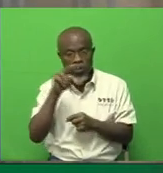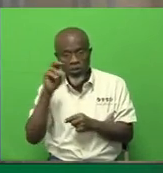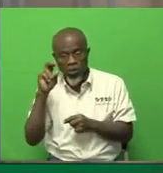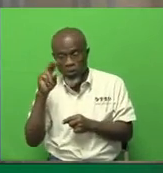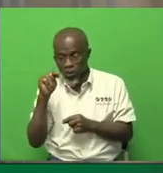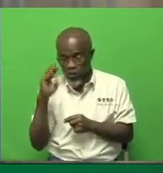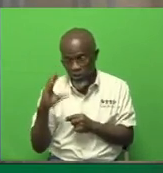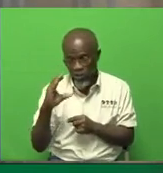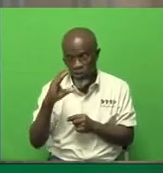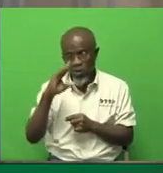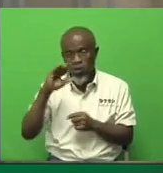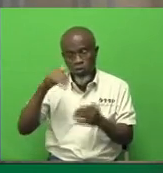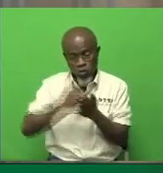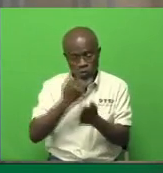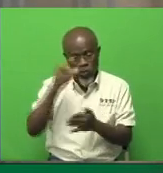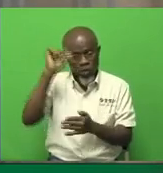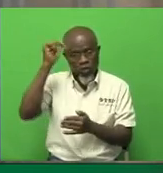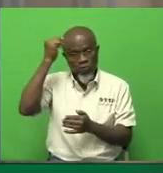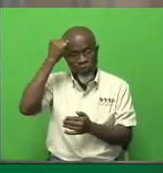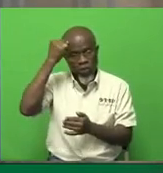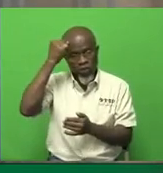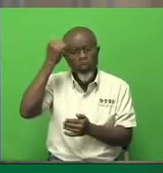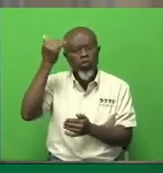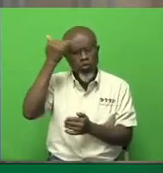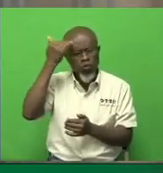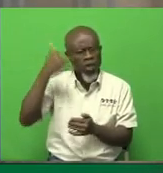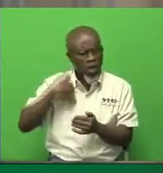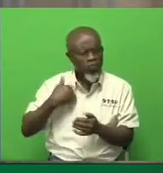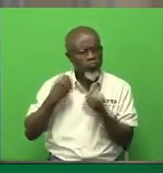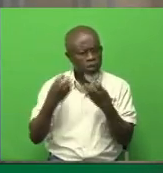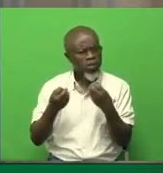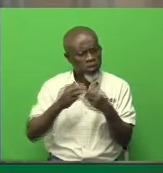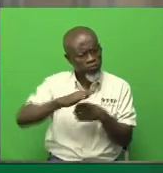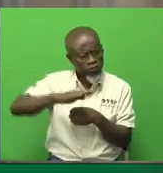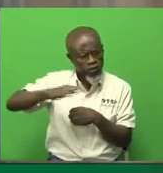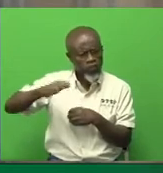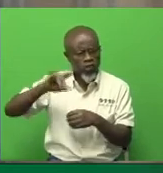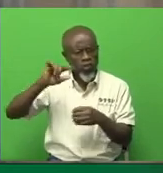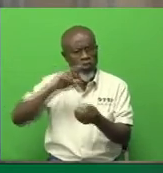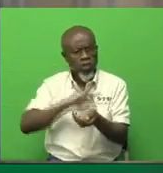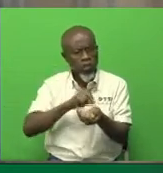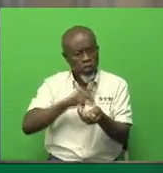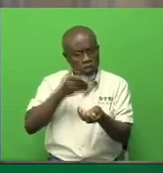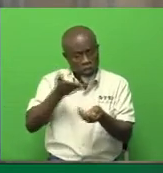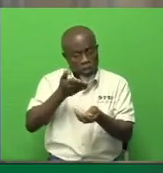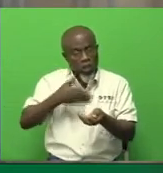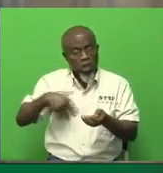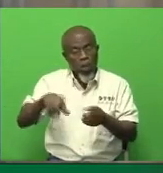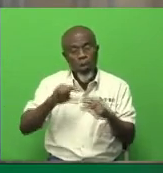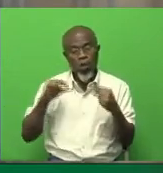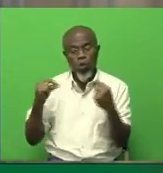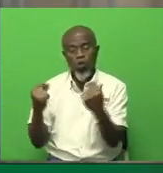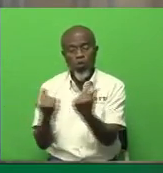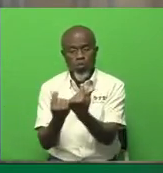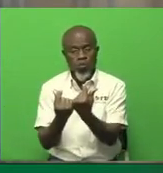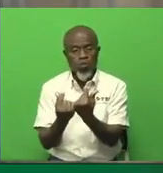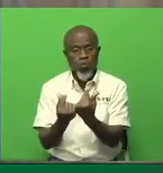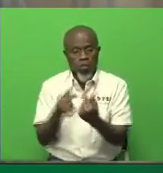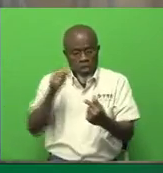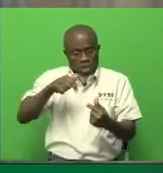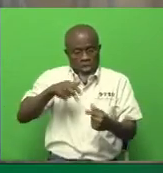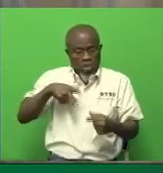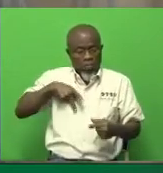as you know we have many doctors in our um you know in our fall right now in the parliament we have three medical doctors